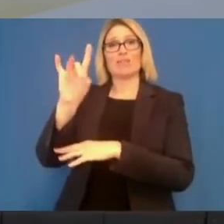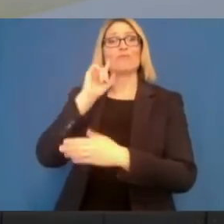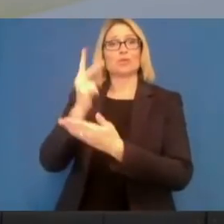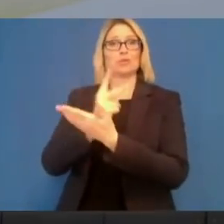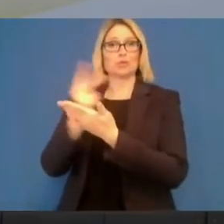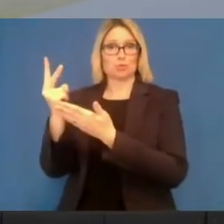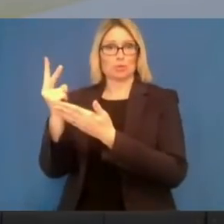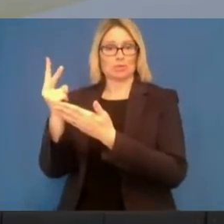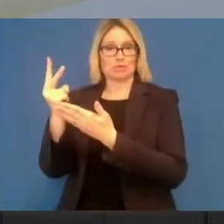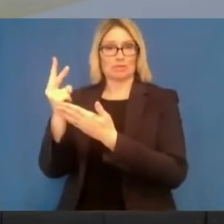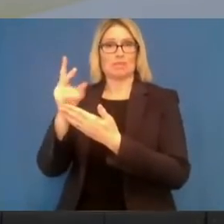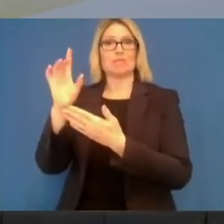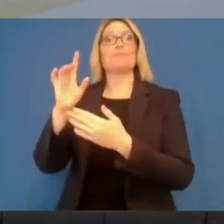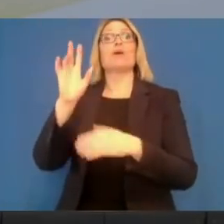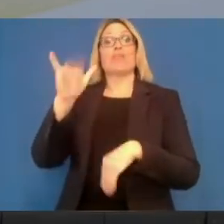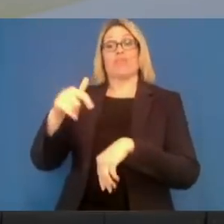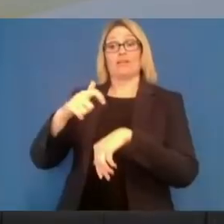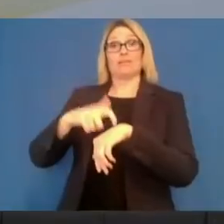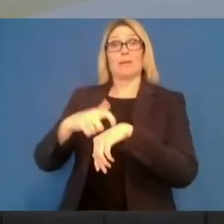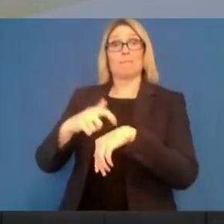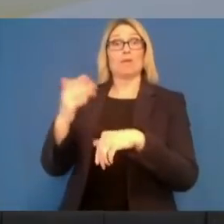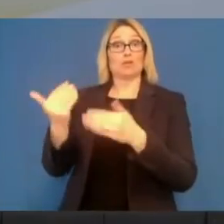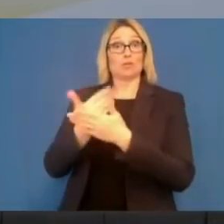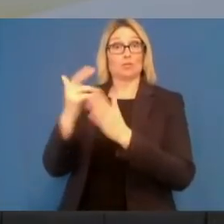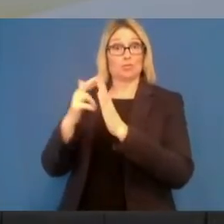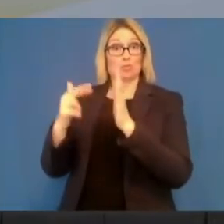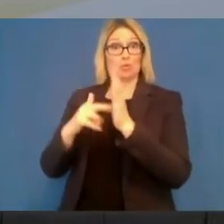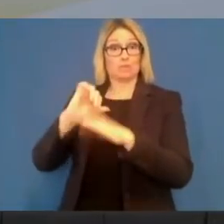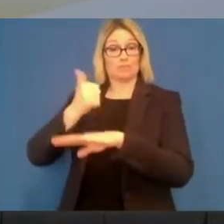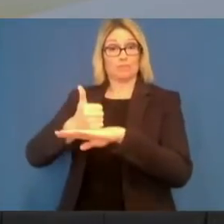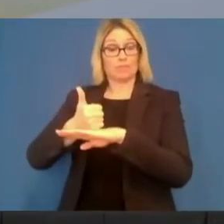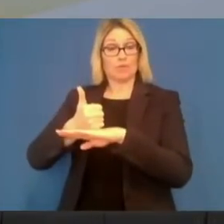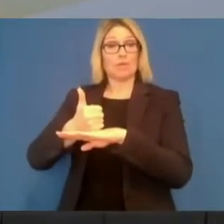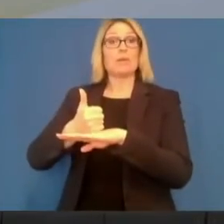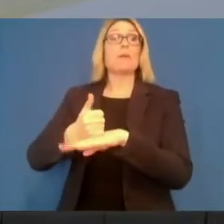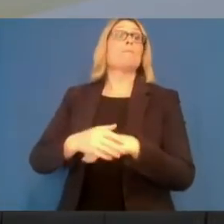period. At that time, I mentioned that if necessary,